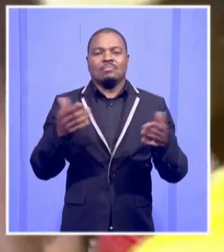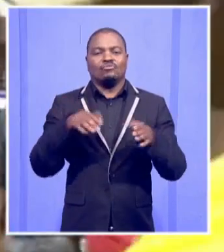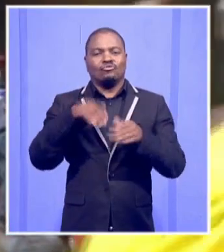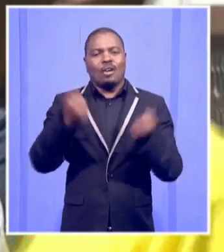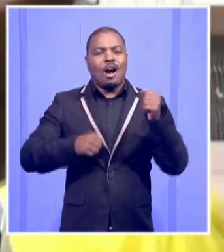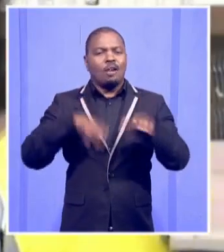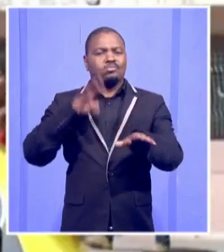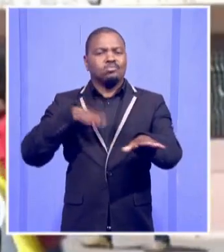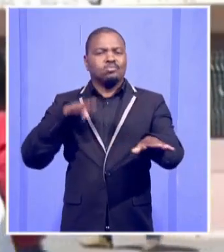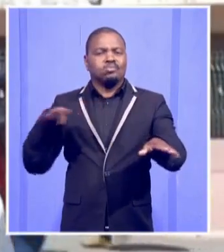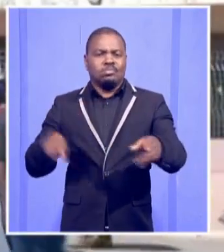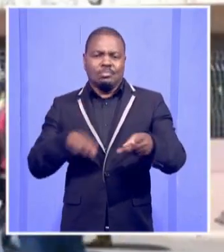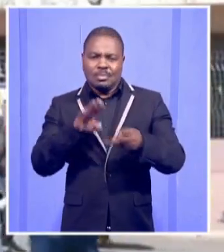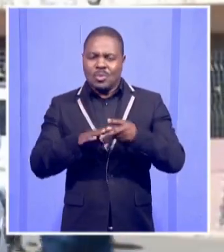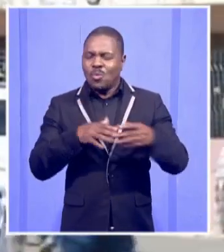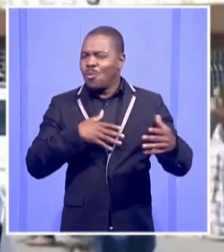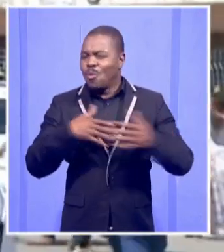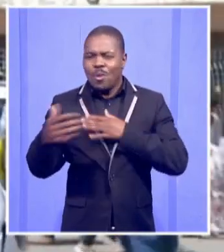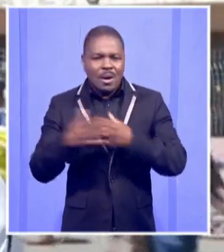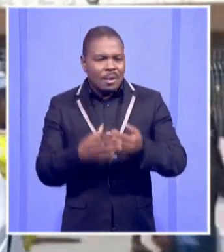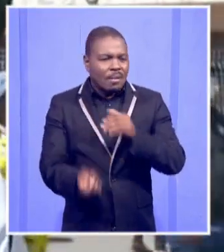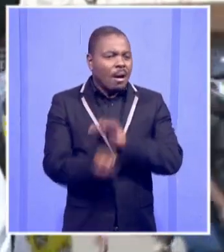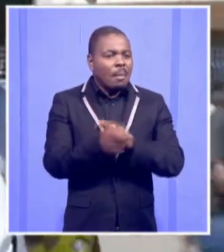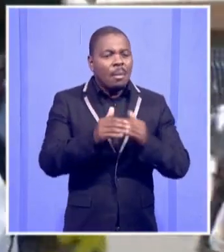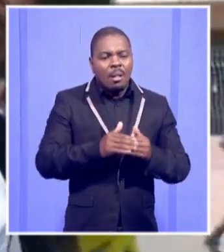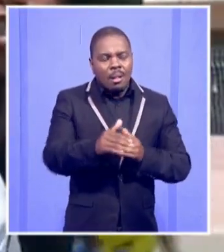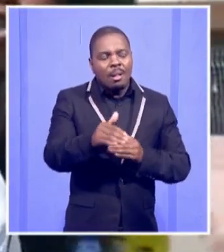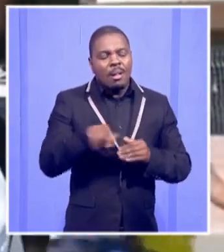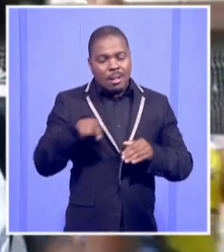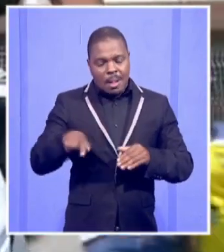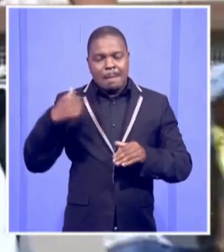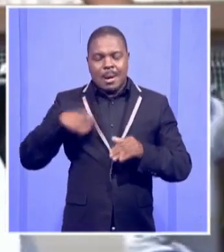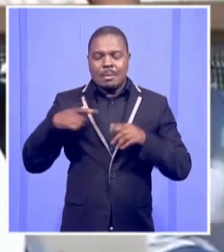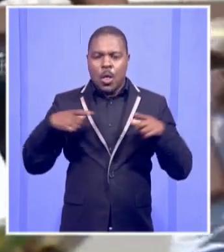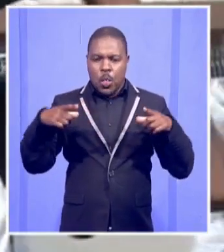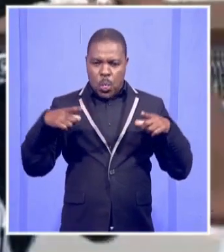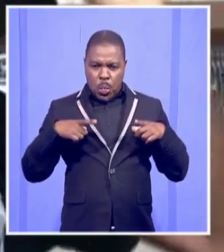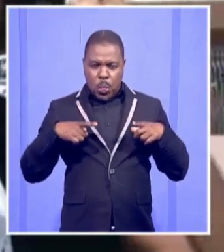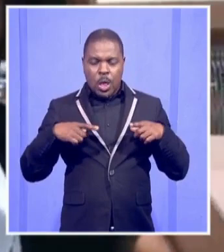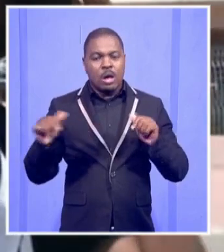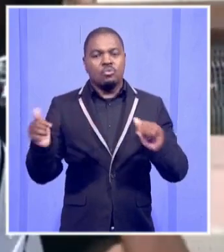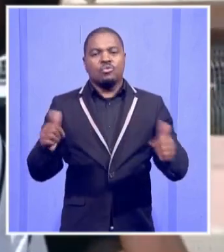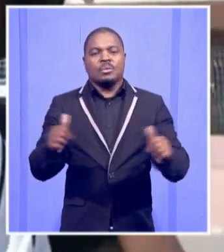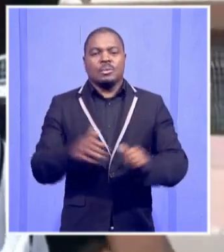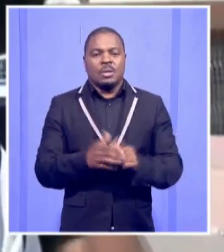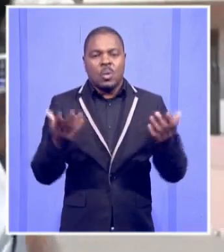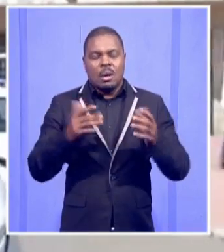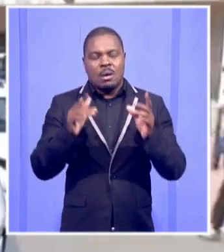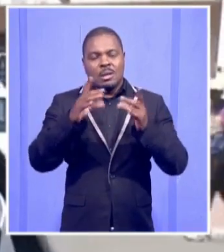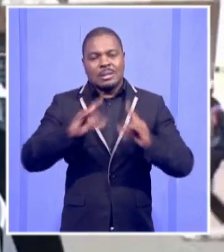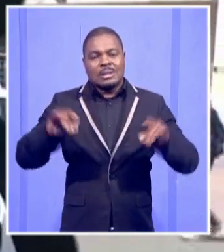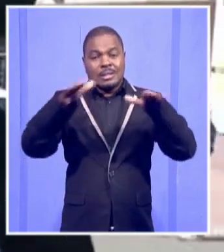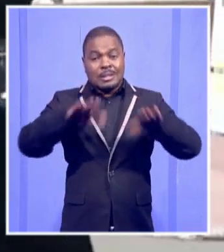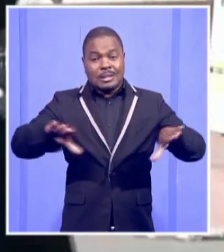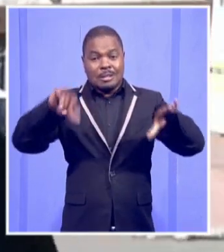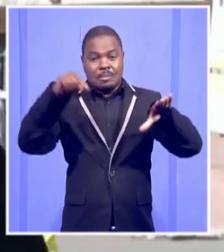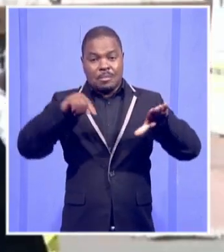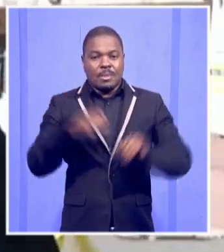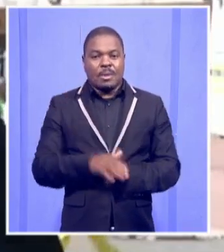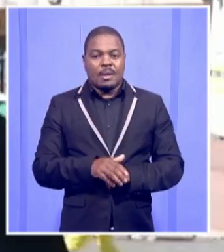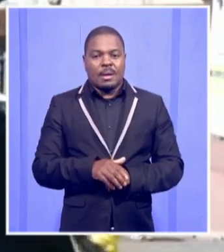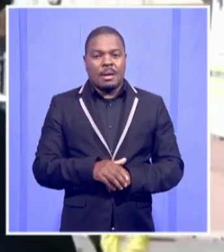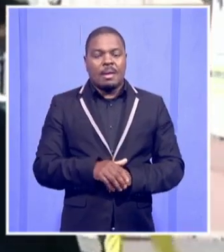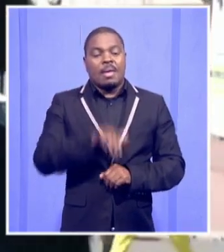well prepared for whatever eventualities that might take place in terms of security around the stadium. The ANC